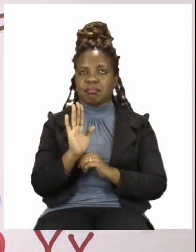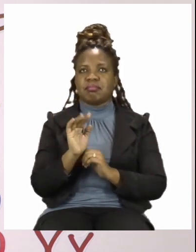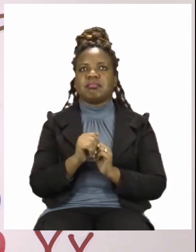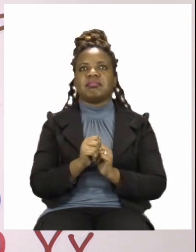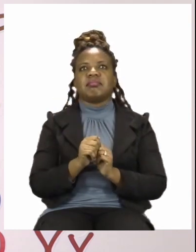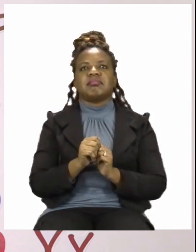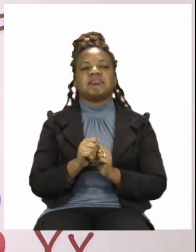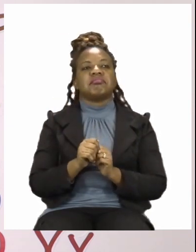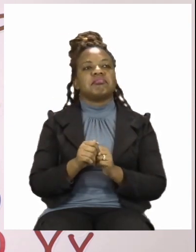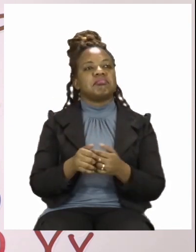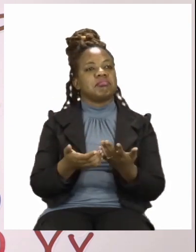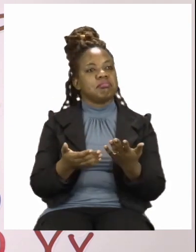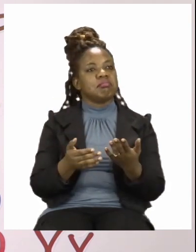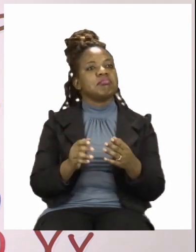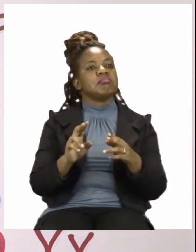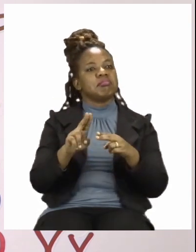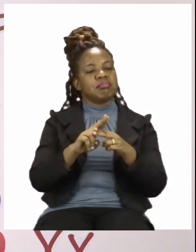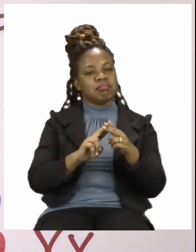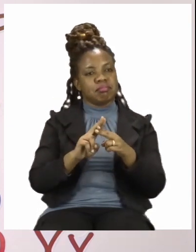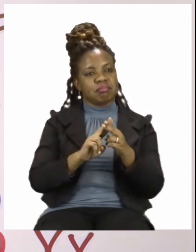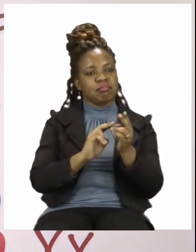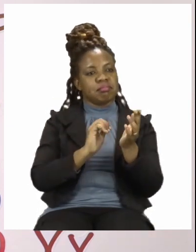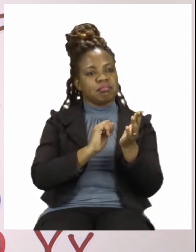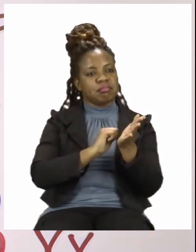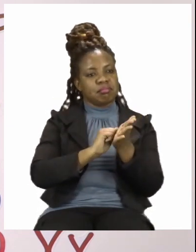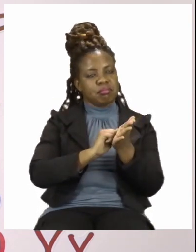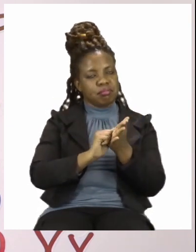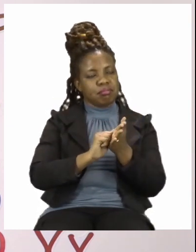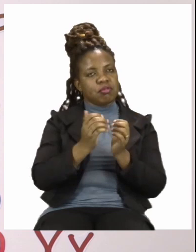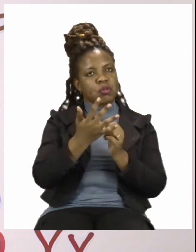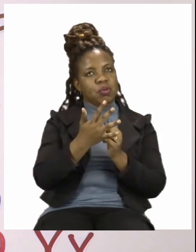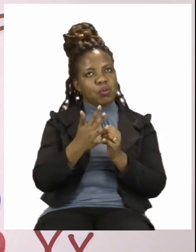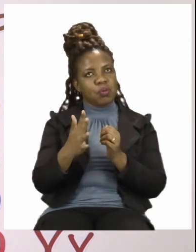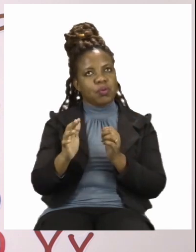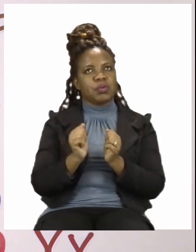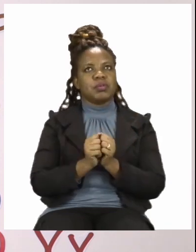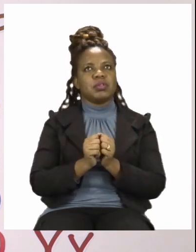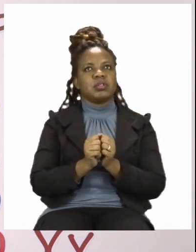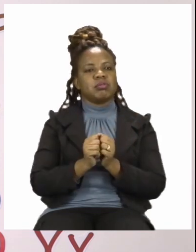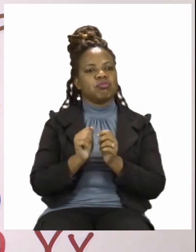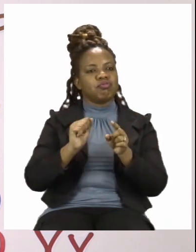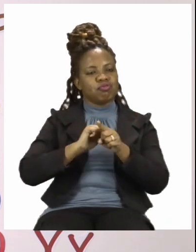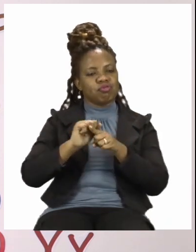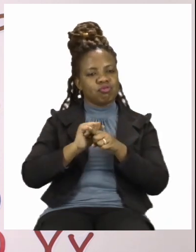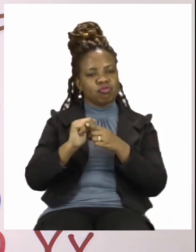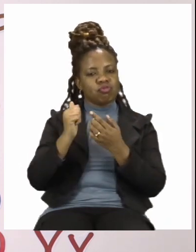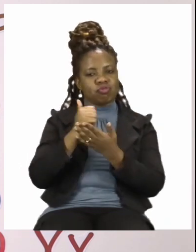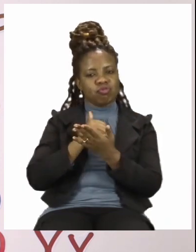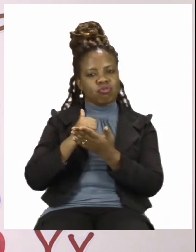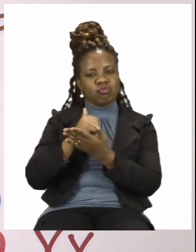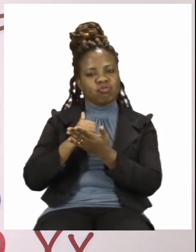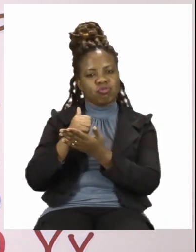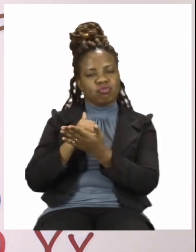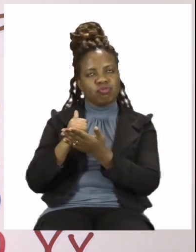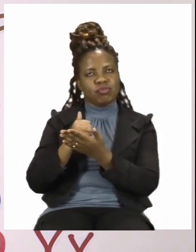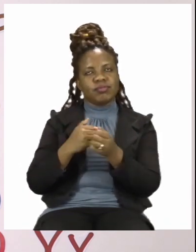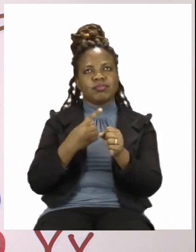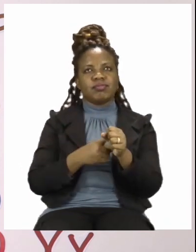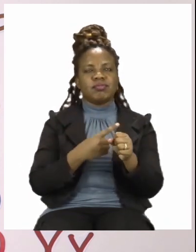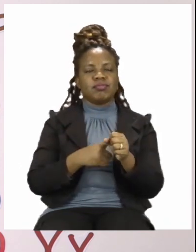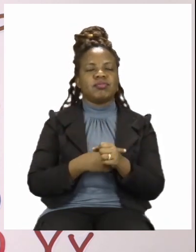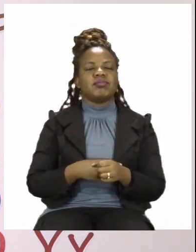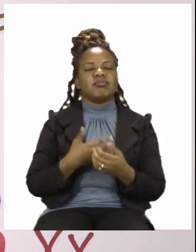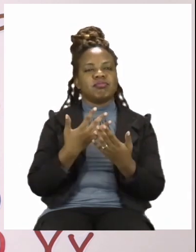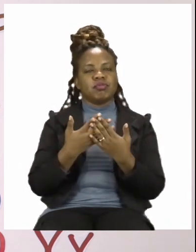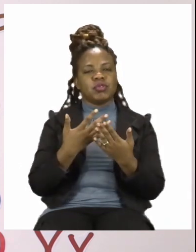also use soap and water, and that way we'll be practicing cleanliness as well. Make sure your hands are dry before